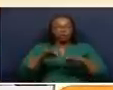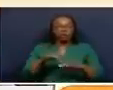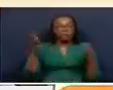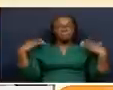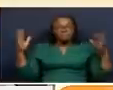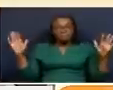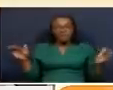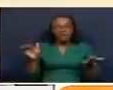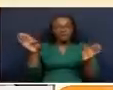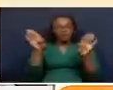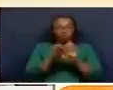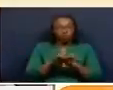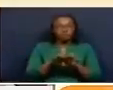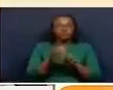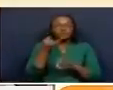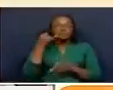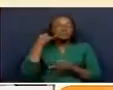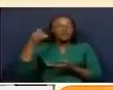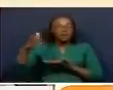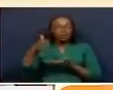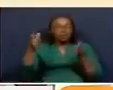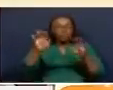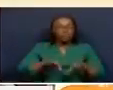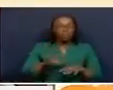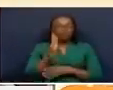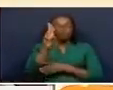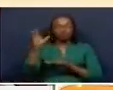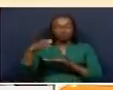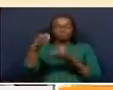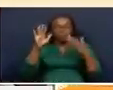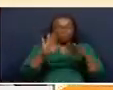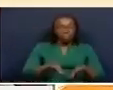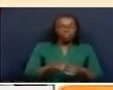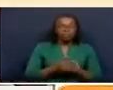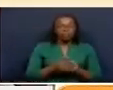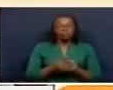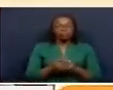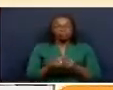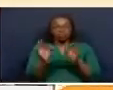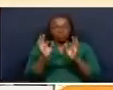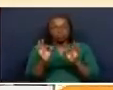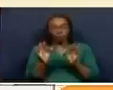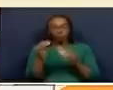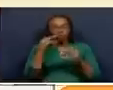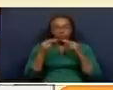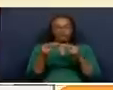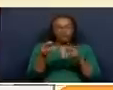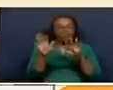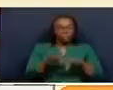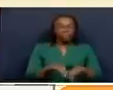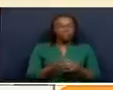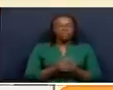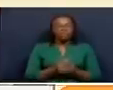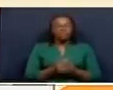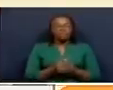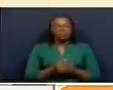closing its branches, when Nakumat is going, when Uchumi is going, when 30 hotels are closing in Mombasa, when Yana is moving to India.